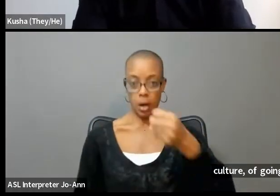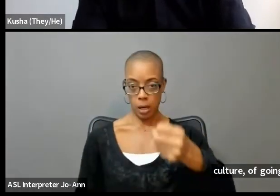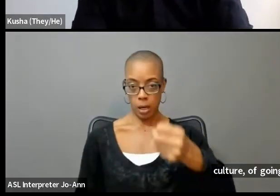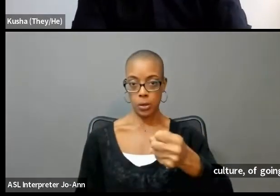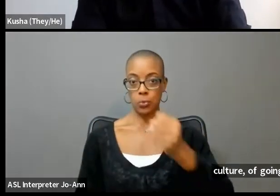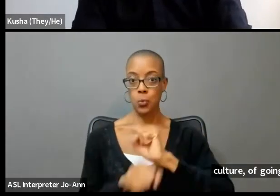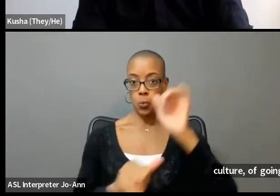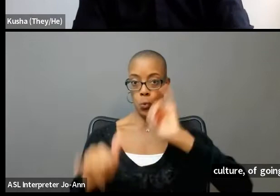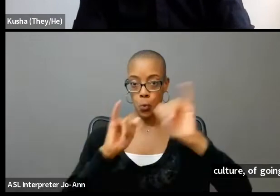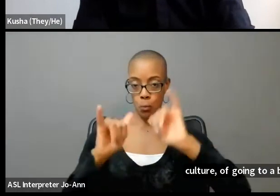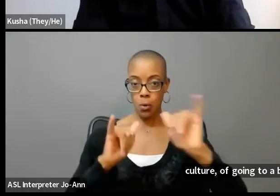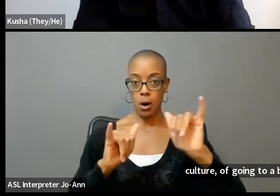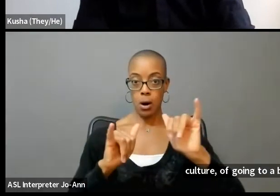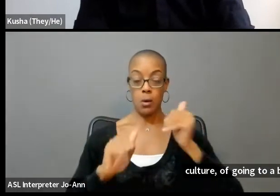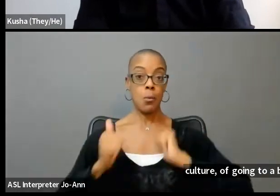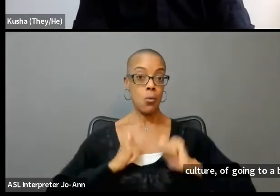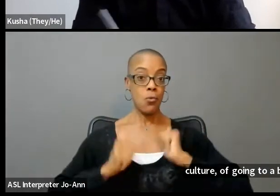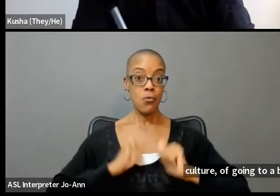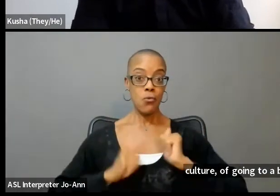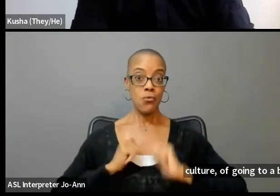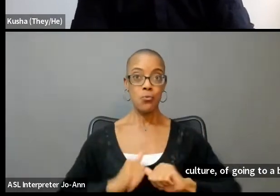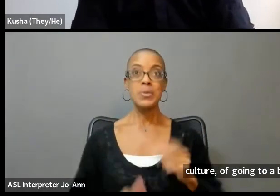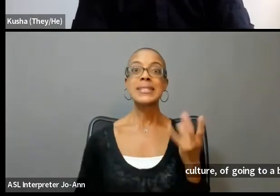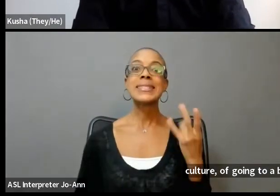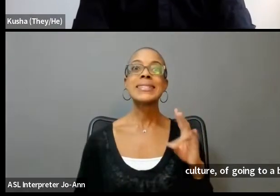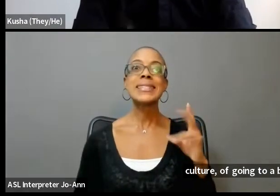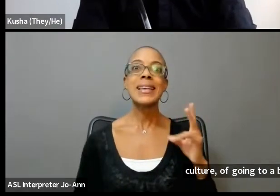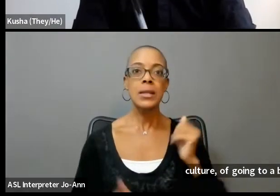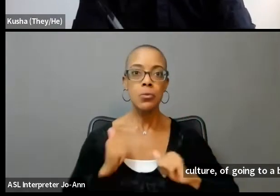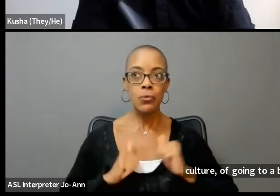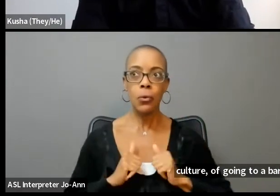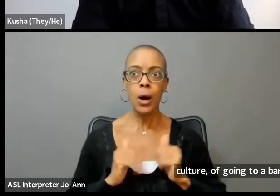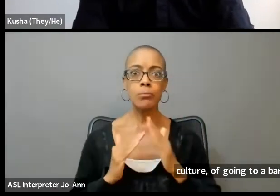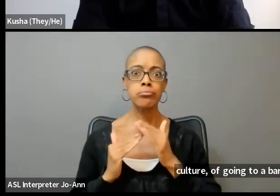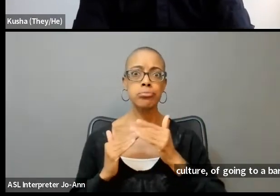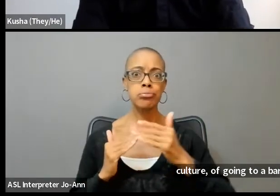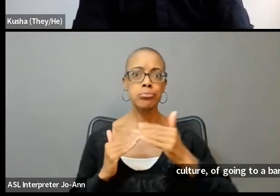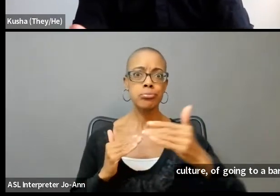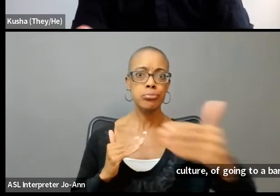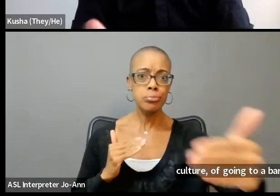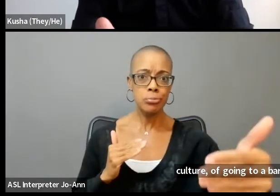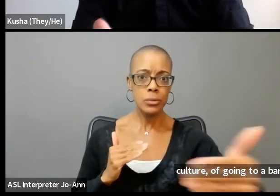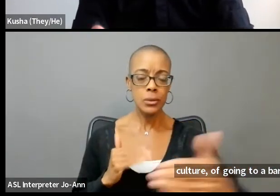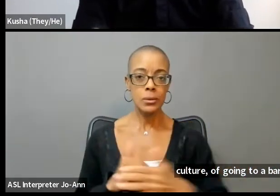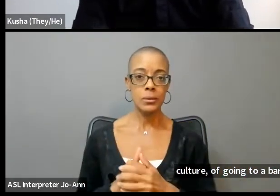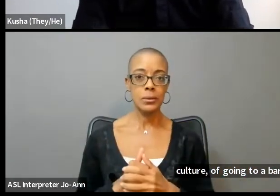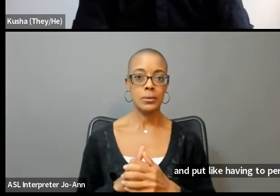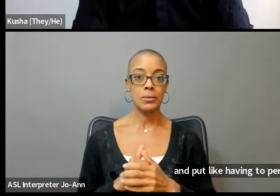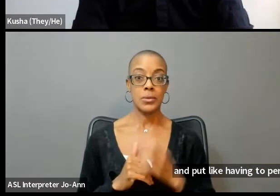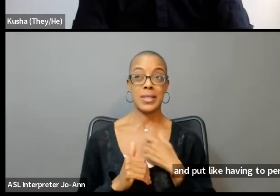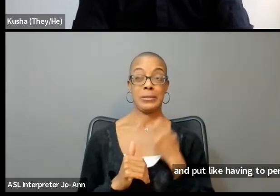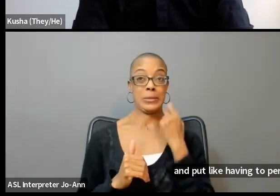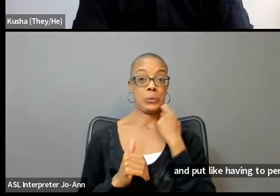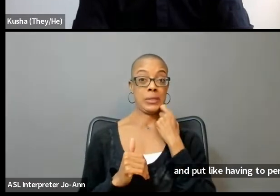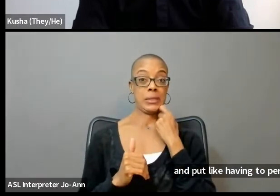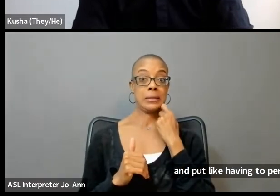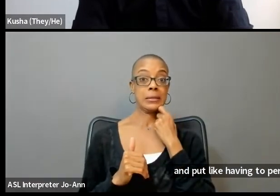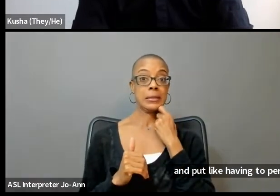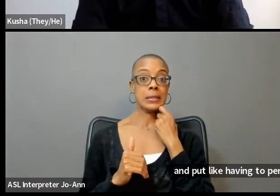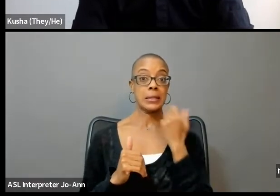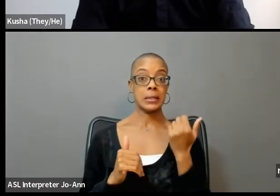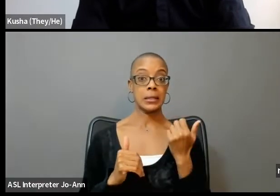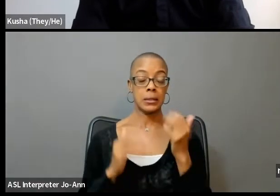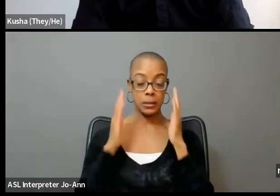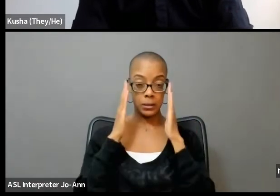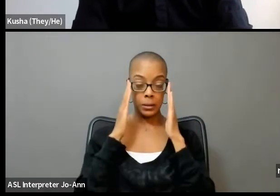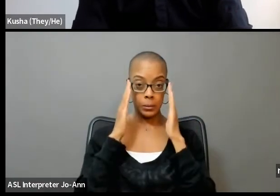and like having to perform like 17 numbers in a row, right? And I think recently a lot of us, particularly